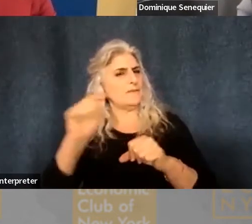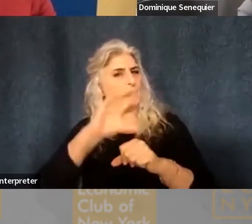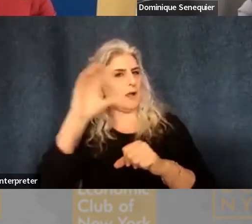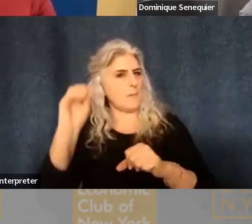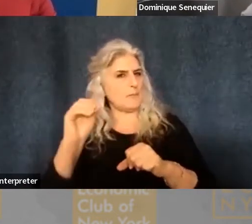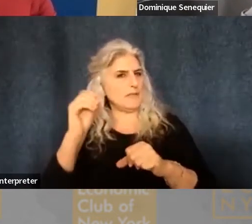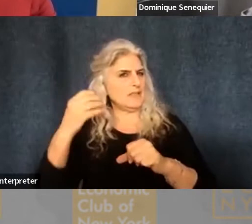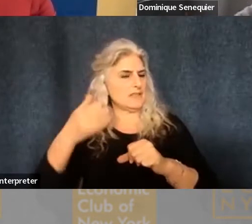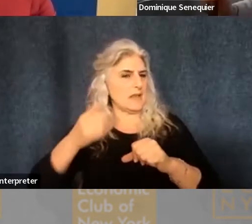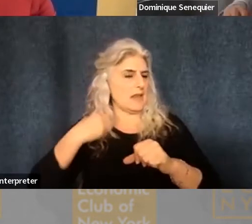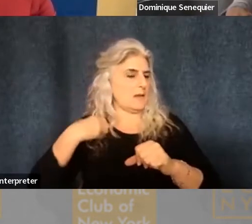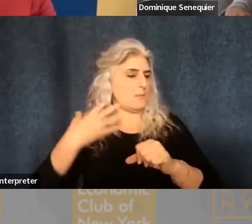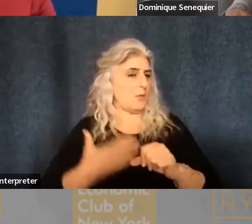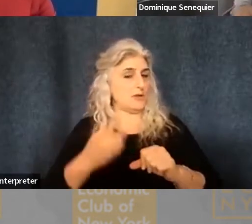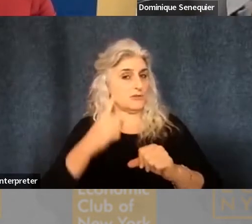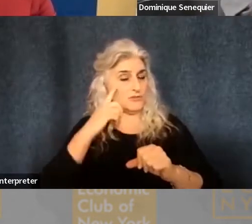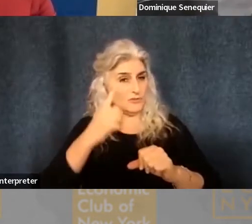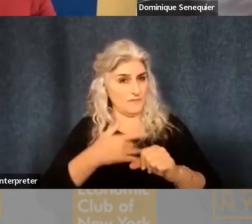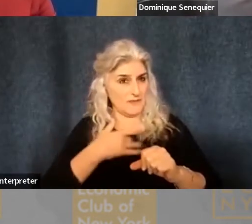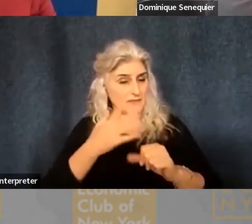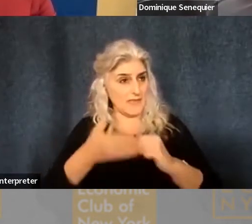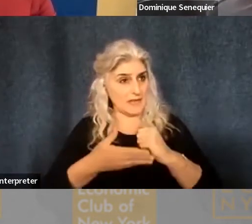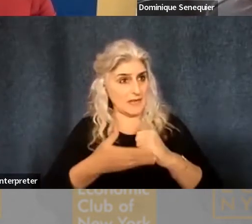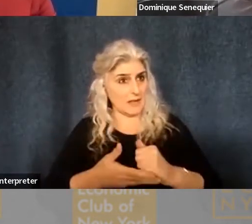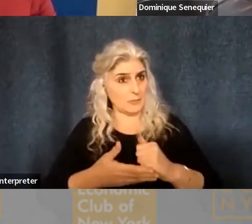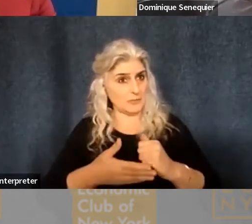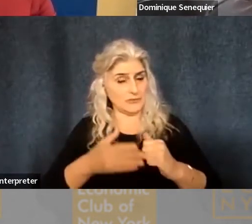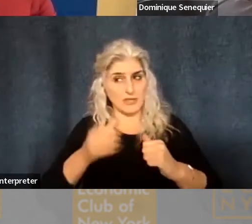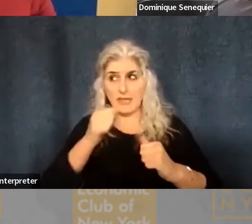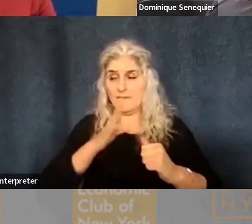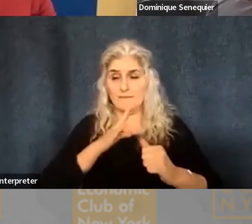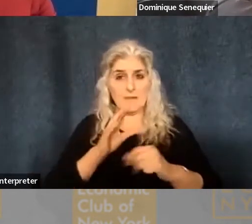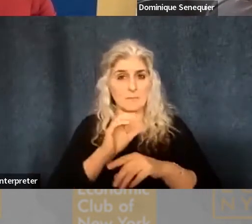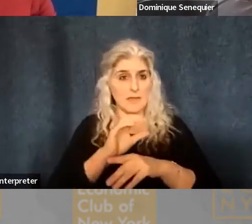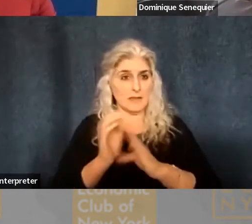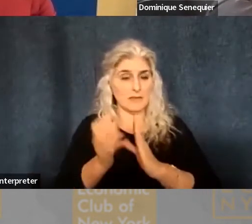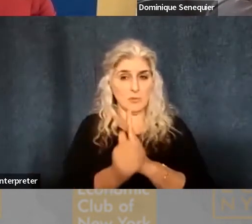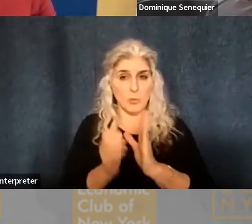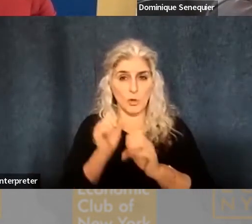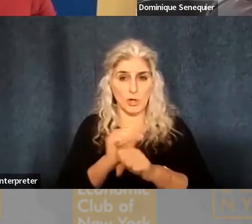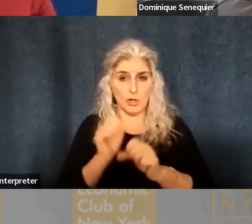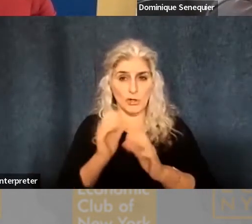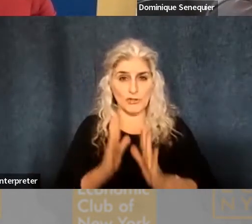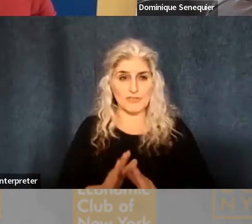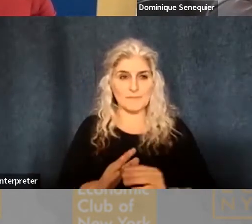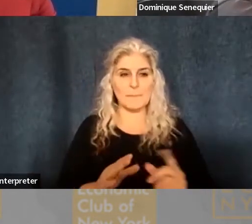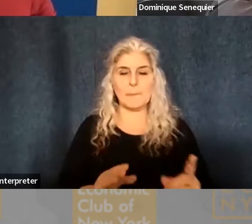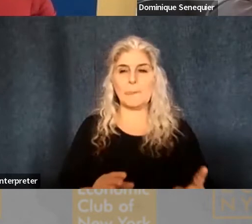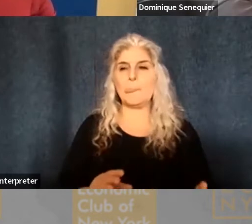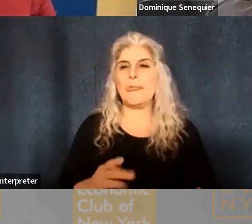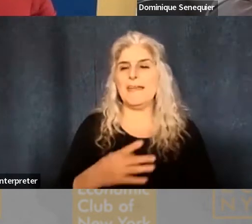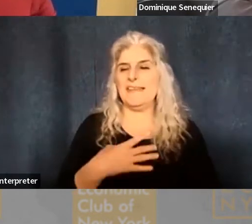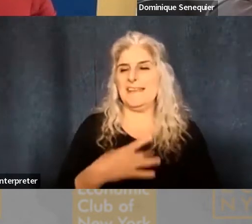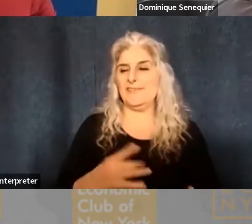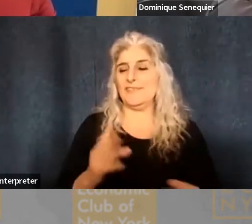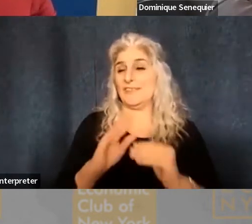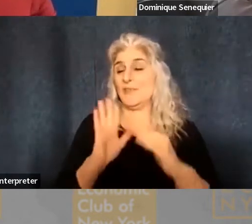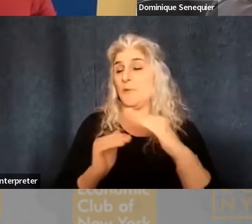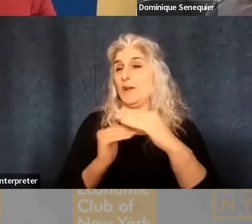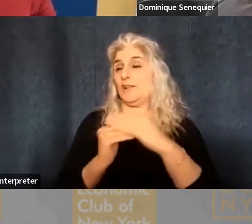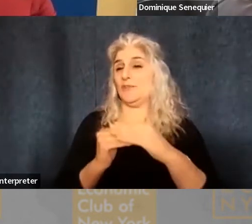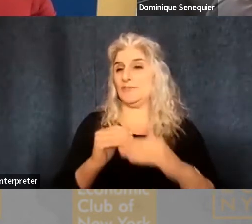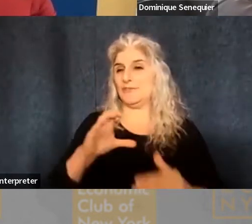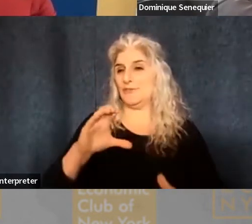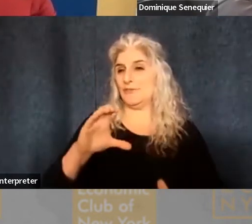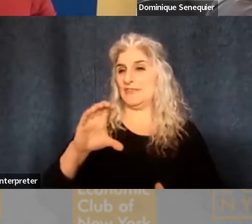benefiting attracting female talent? It's interesting. You know, the closer you are to the CEO and the C-suite,